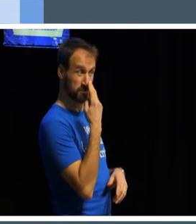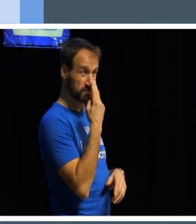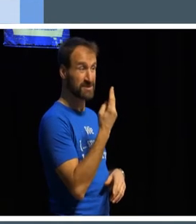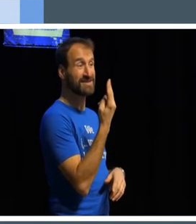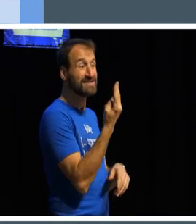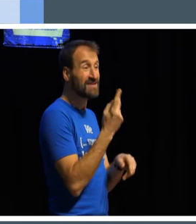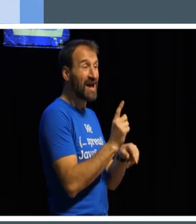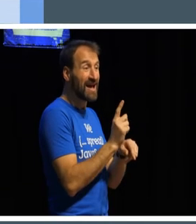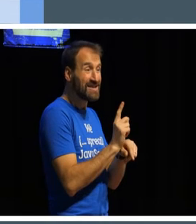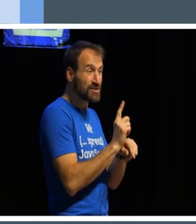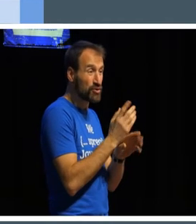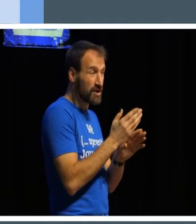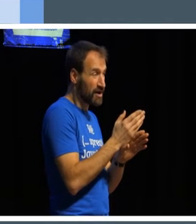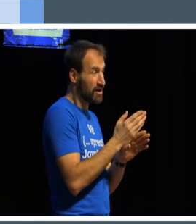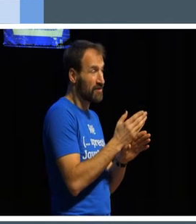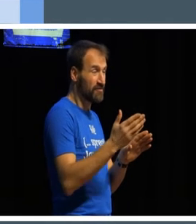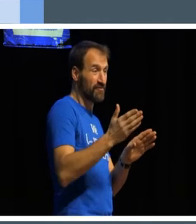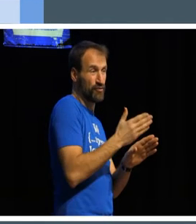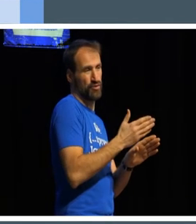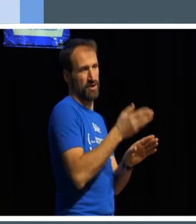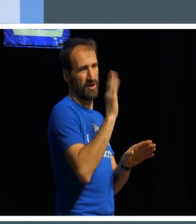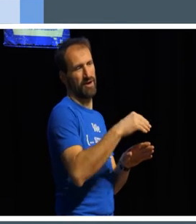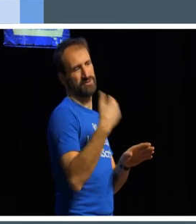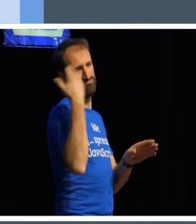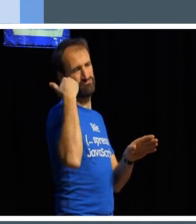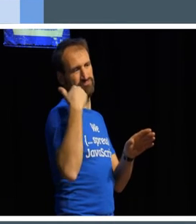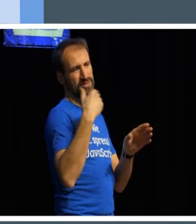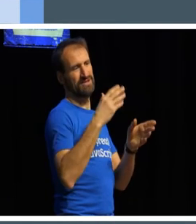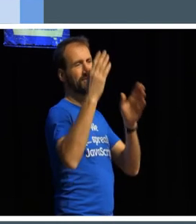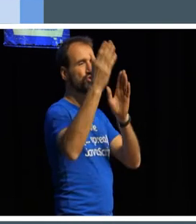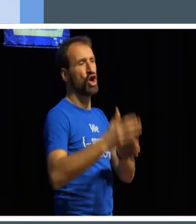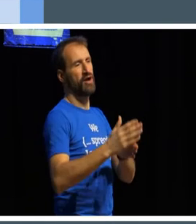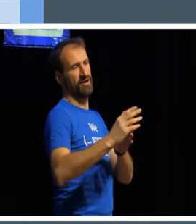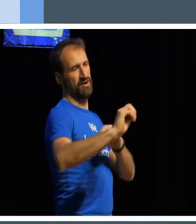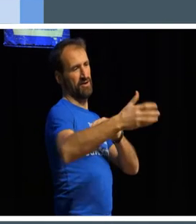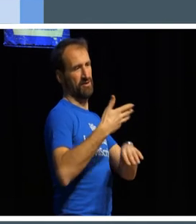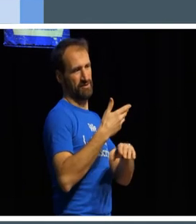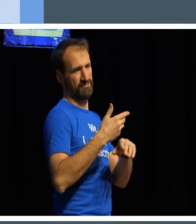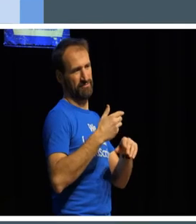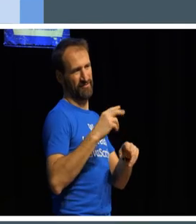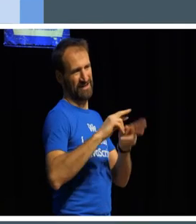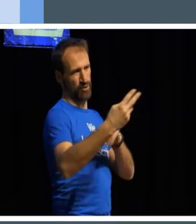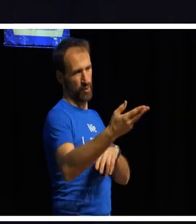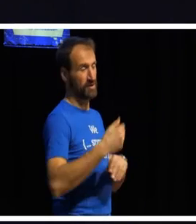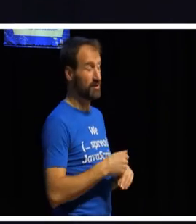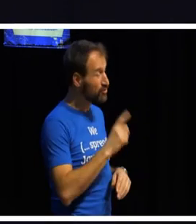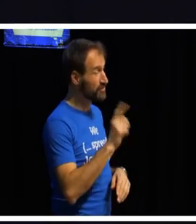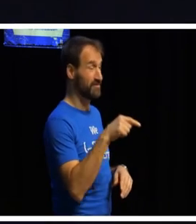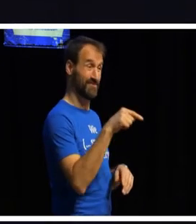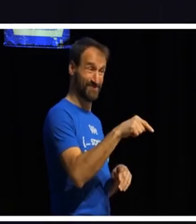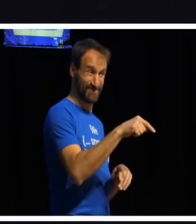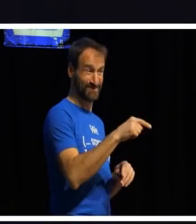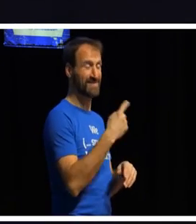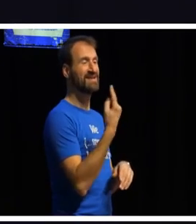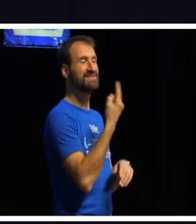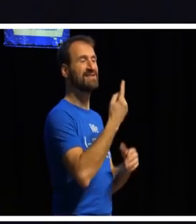than the server rendered version. And I'm being kind here. I mean, we see a single page apps taking a lot longer than this in the